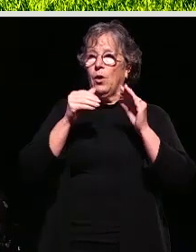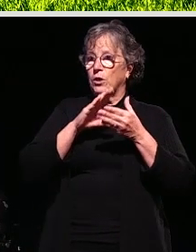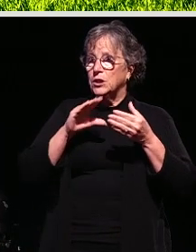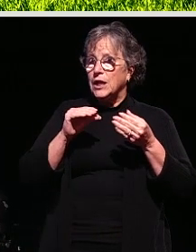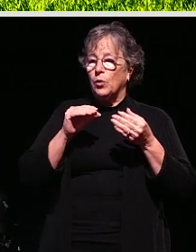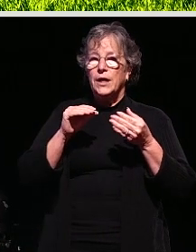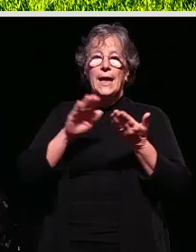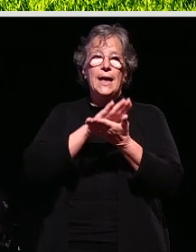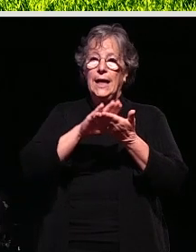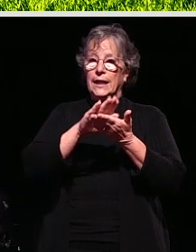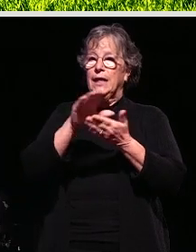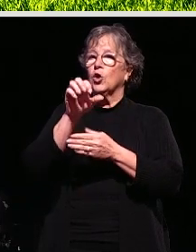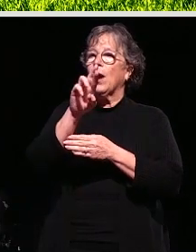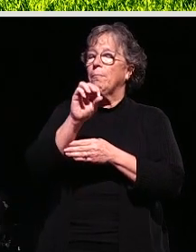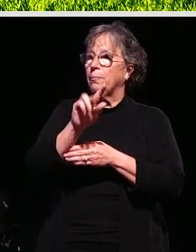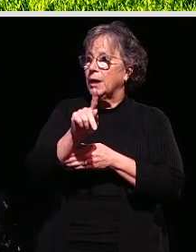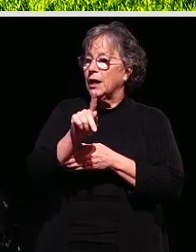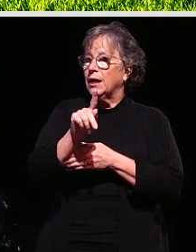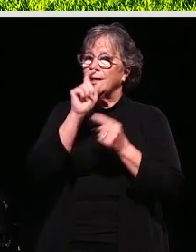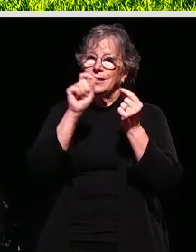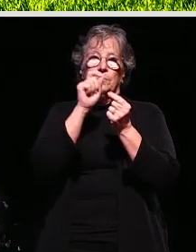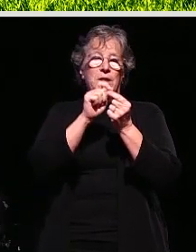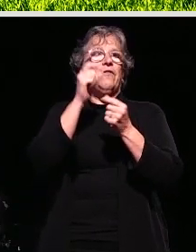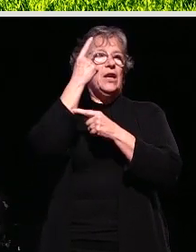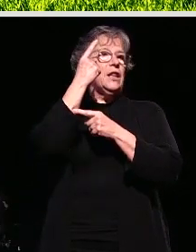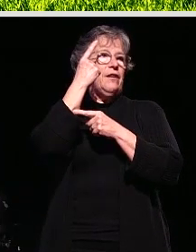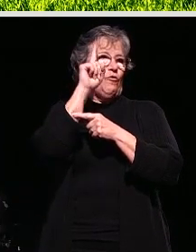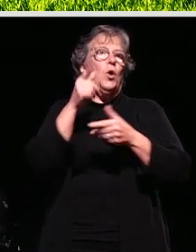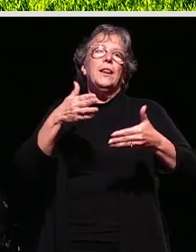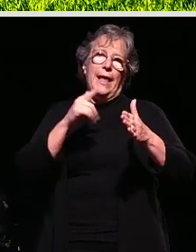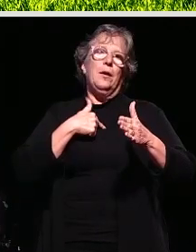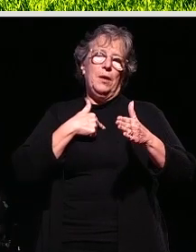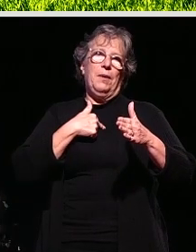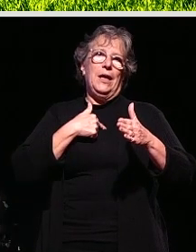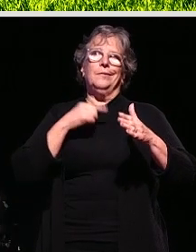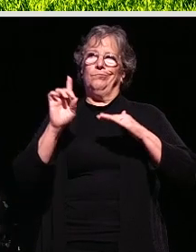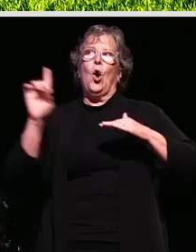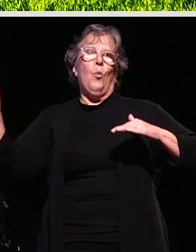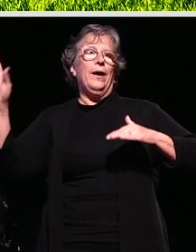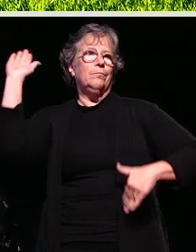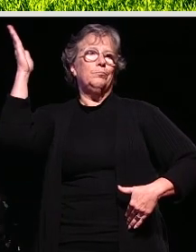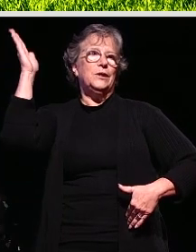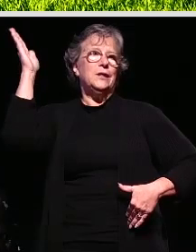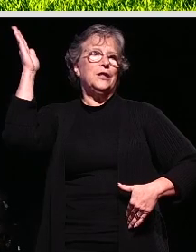Crop, and in particular for accommodating my need to be remote. I appreciate it.